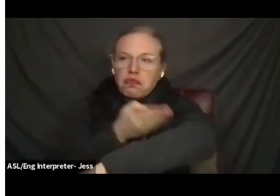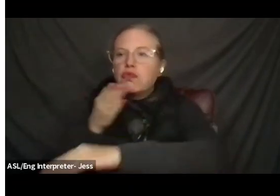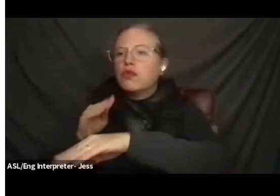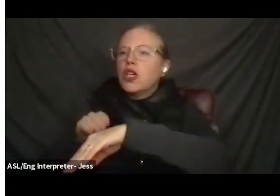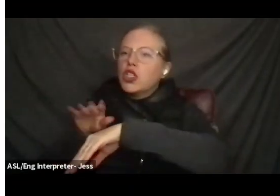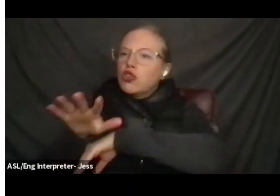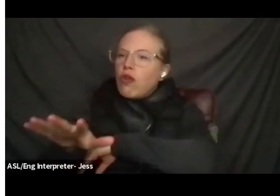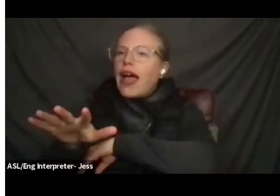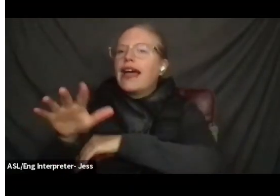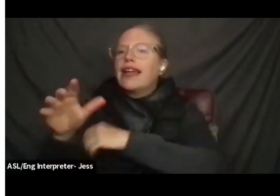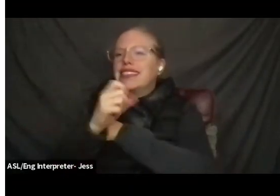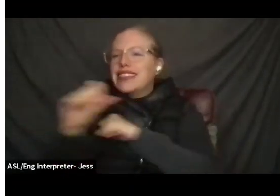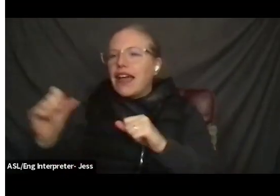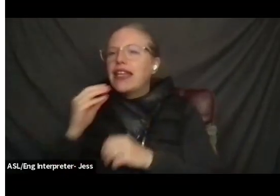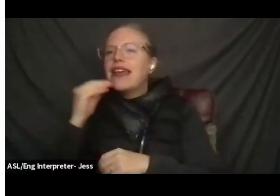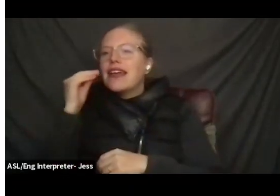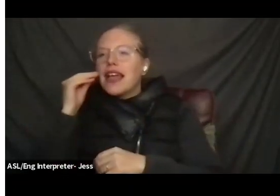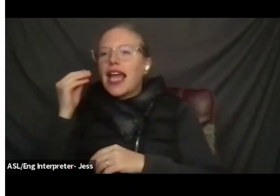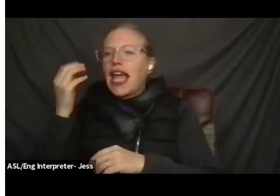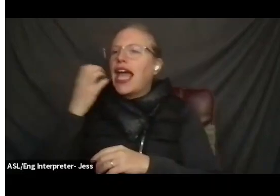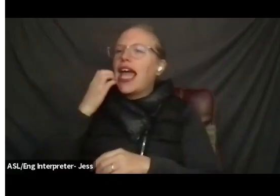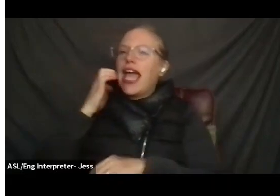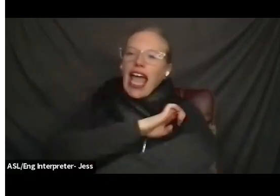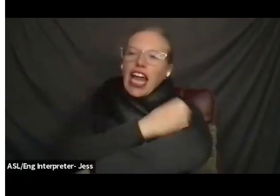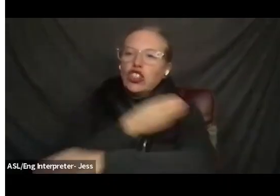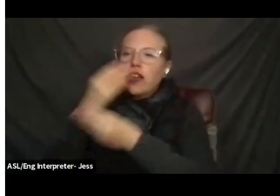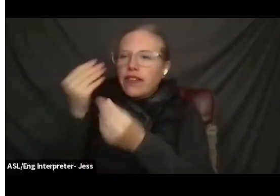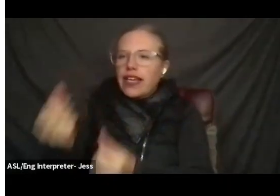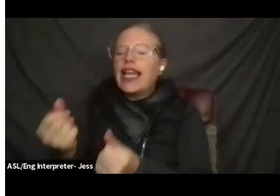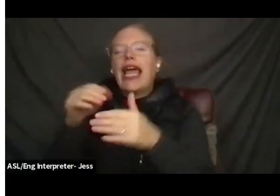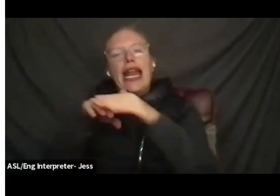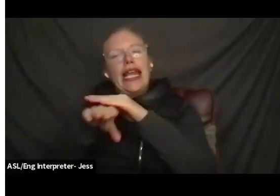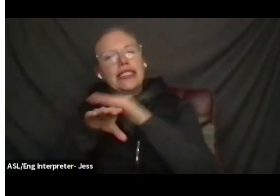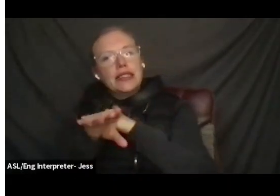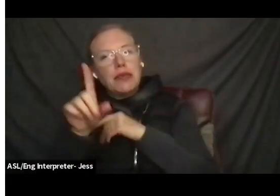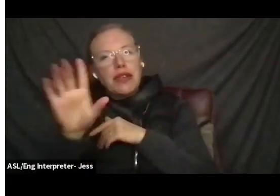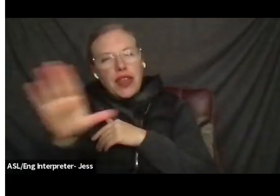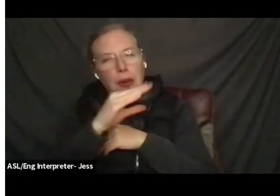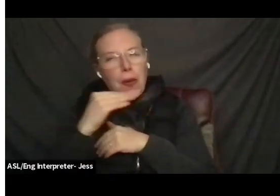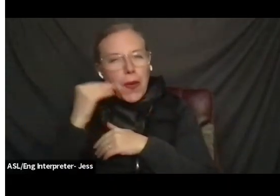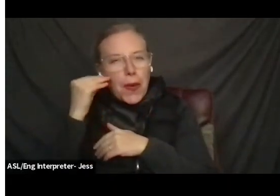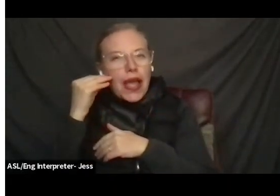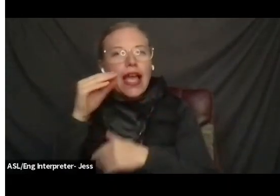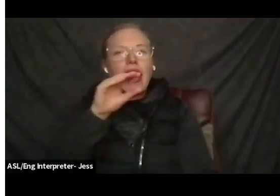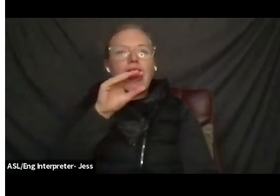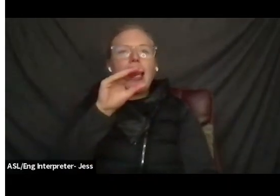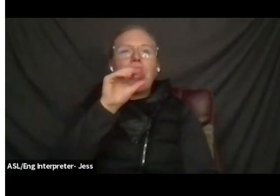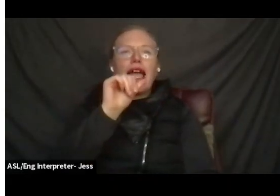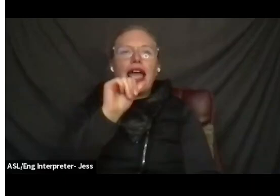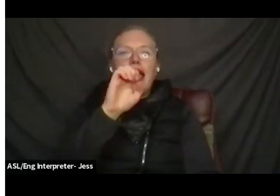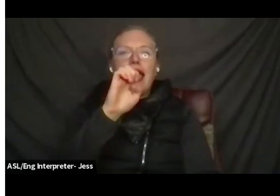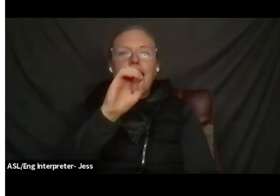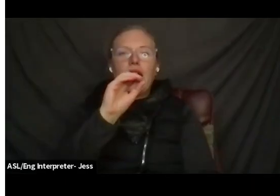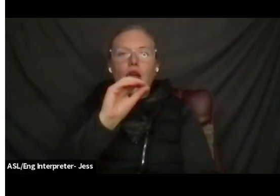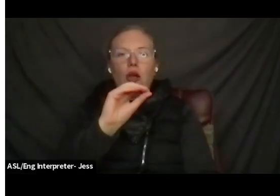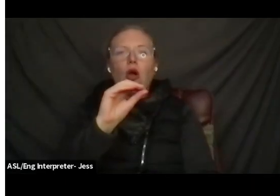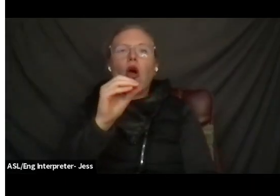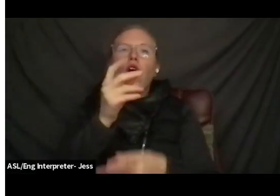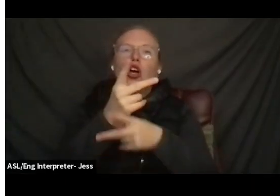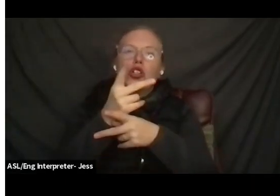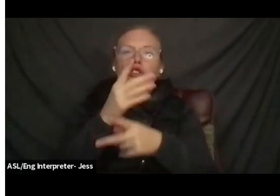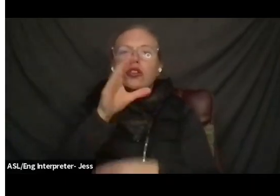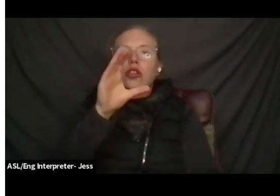safety, habitability, energy efficiency, and accessibility of their homes. AEOA currently serves Cook,